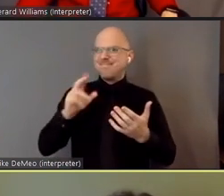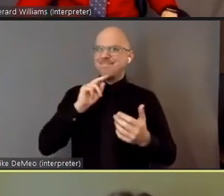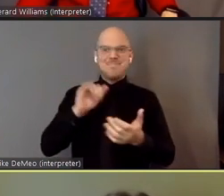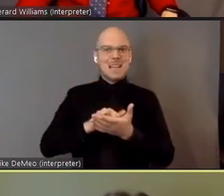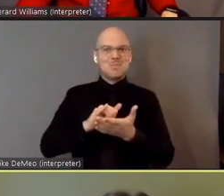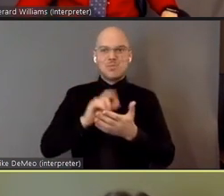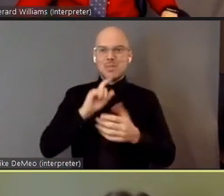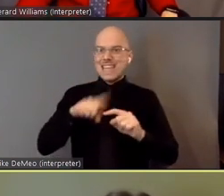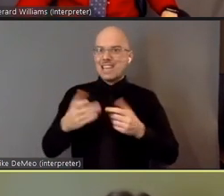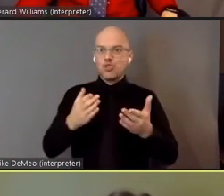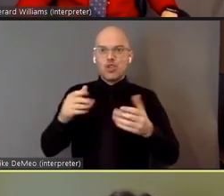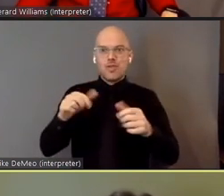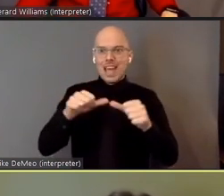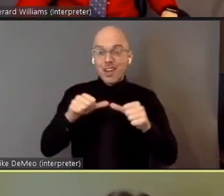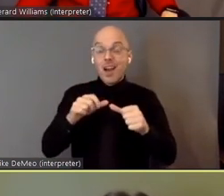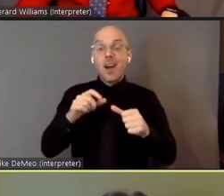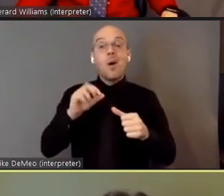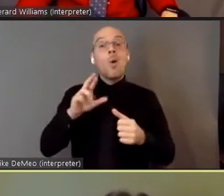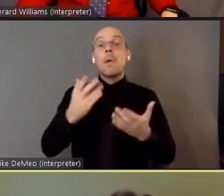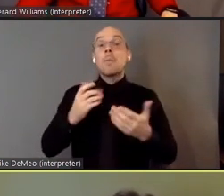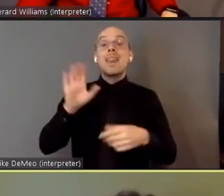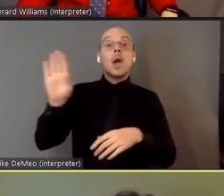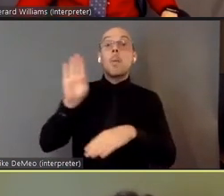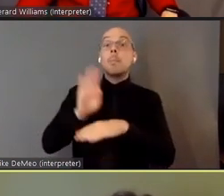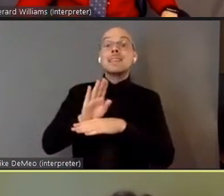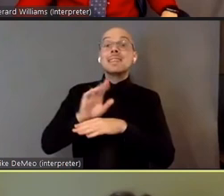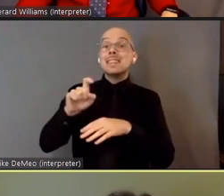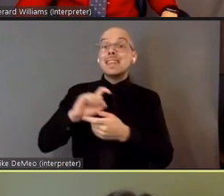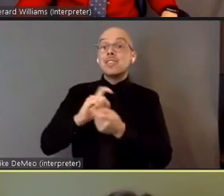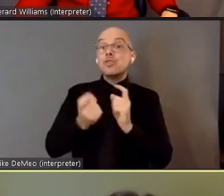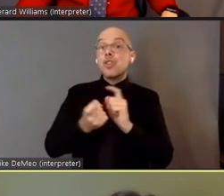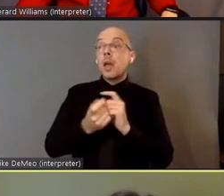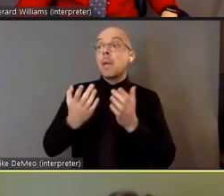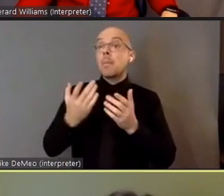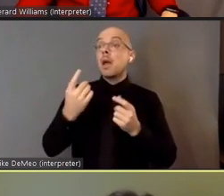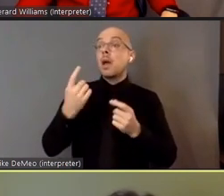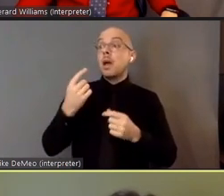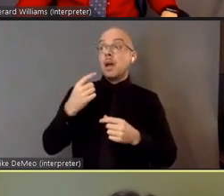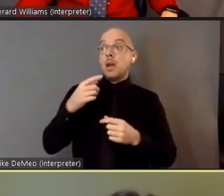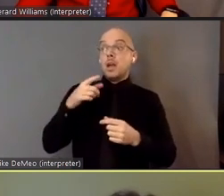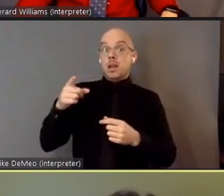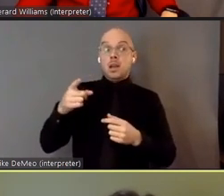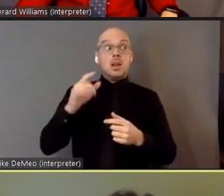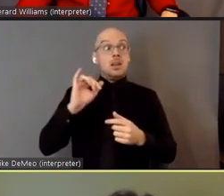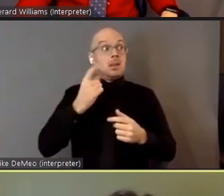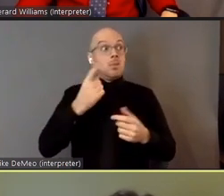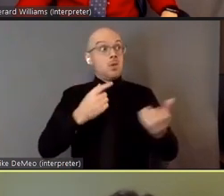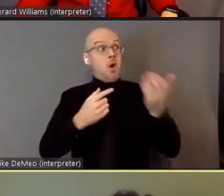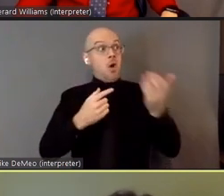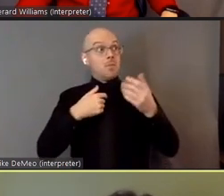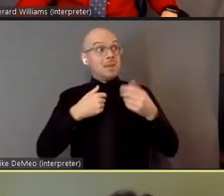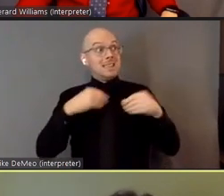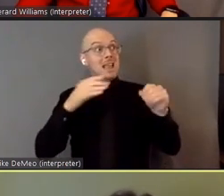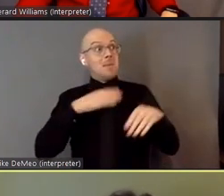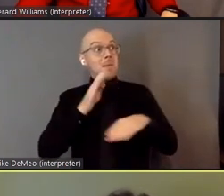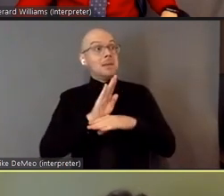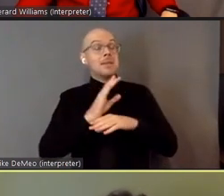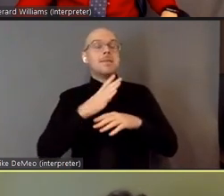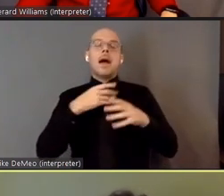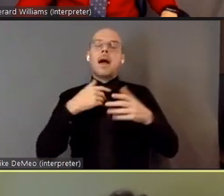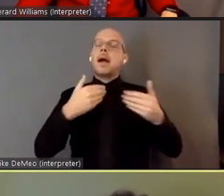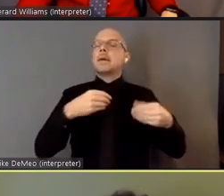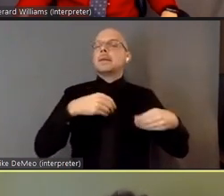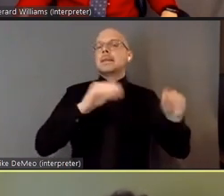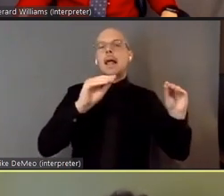their business needs change. They get an offer they can't refuse to sell their business. And so, you know, there are many